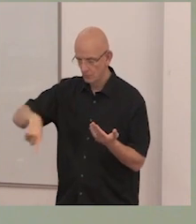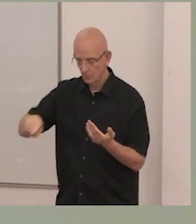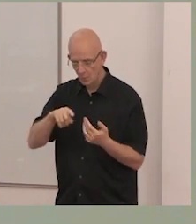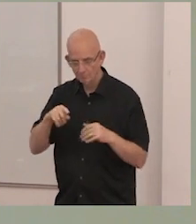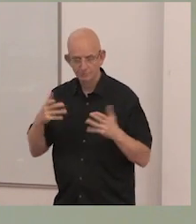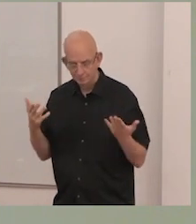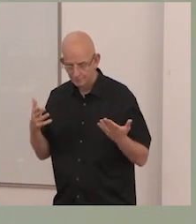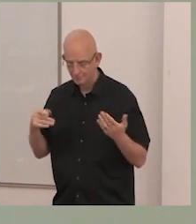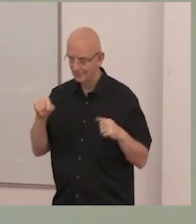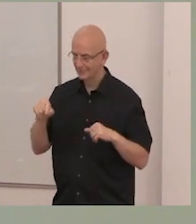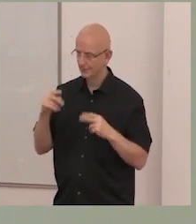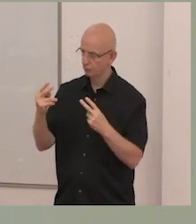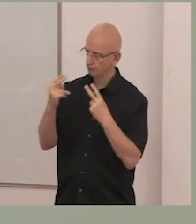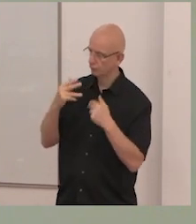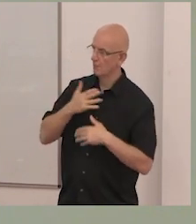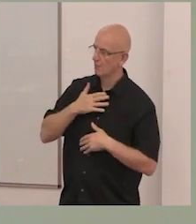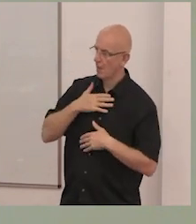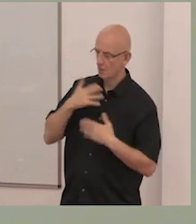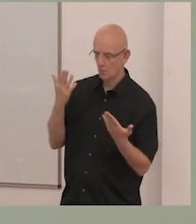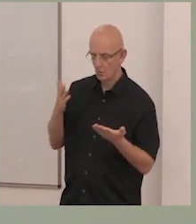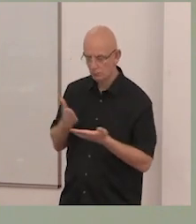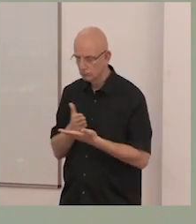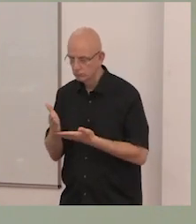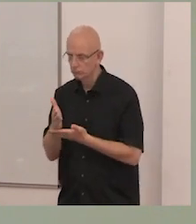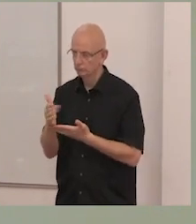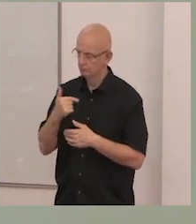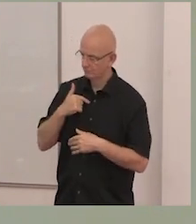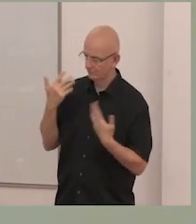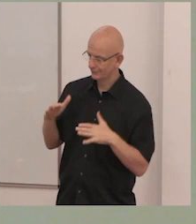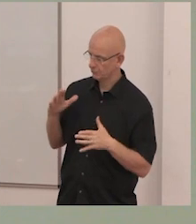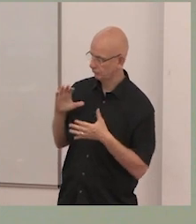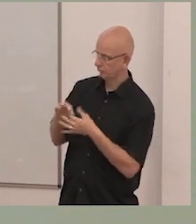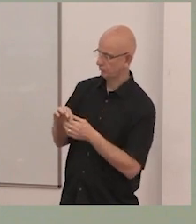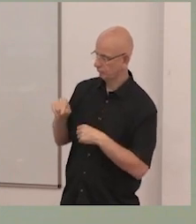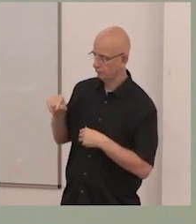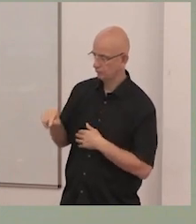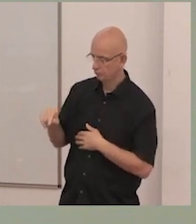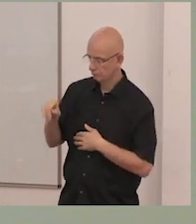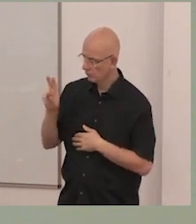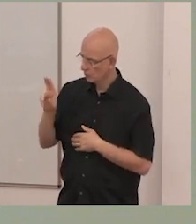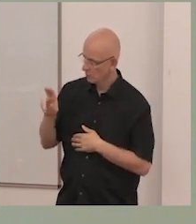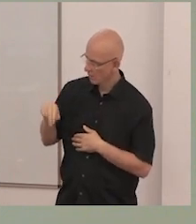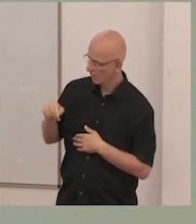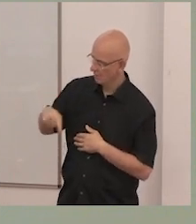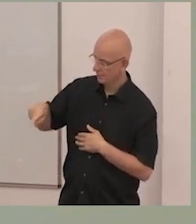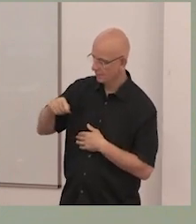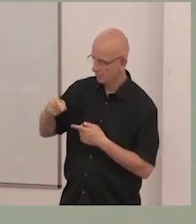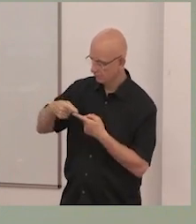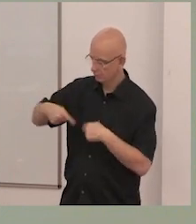when I was a member of a distinguished body, Committee on the Rights of the